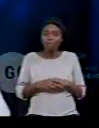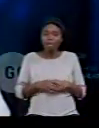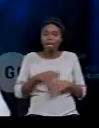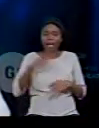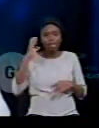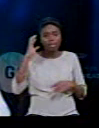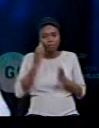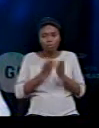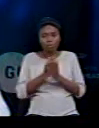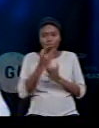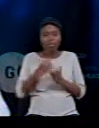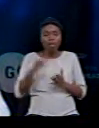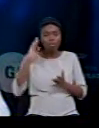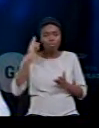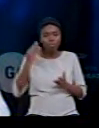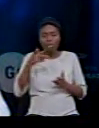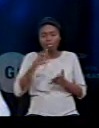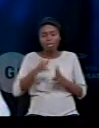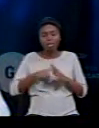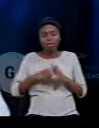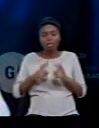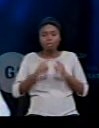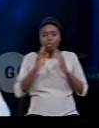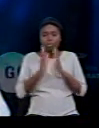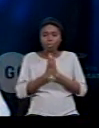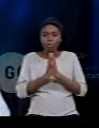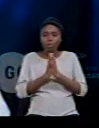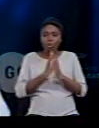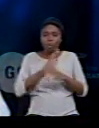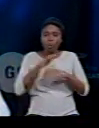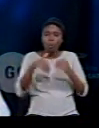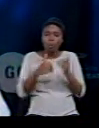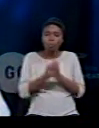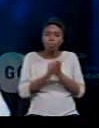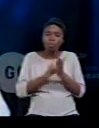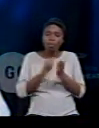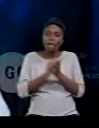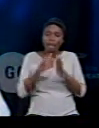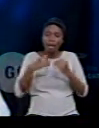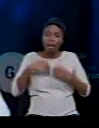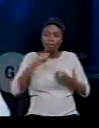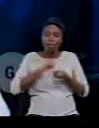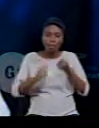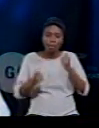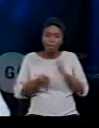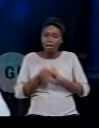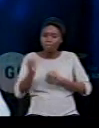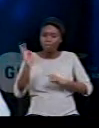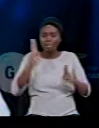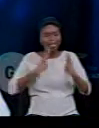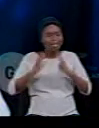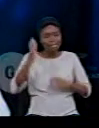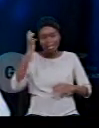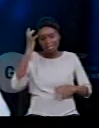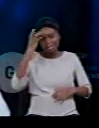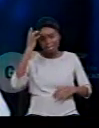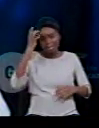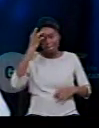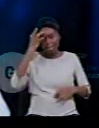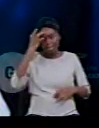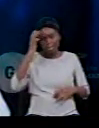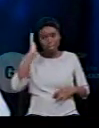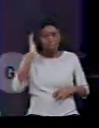then I started to pray. All those who have problem, anyone who have sickness,